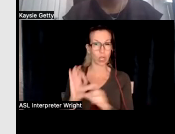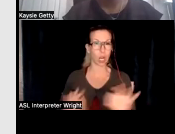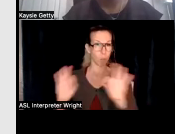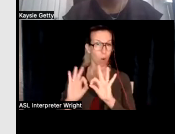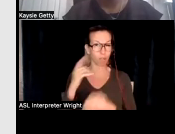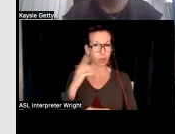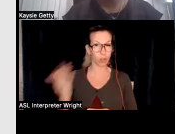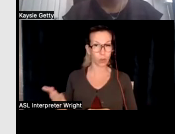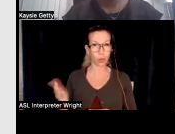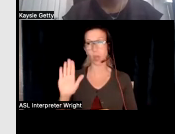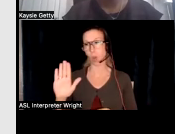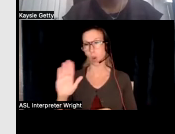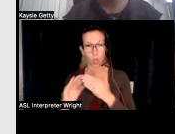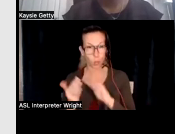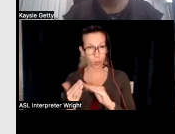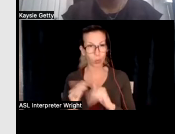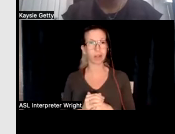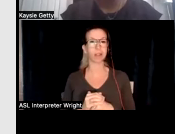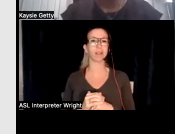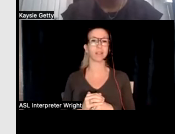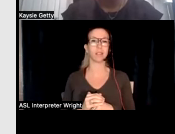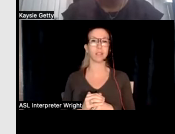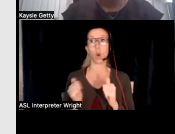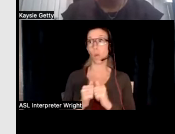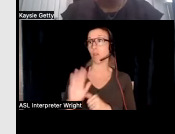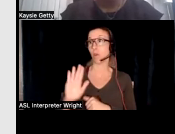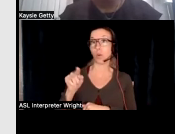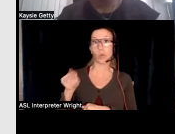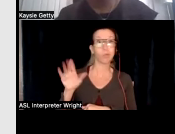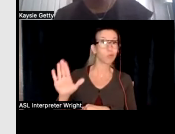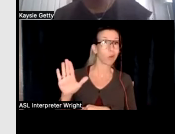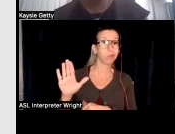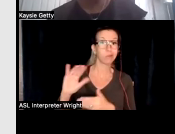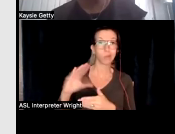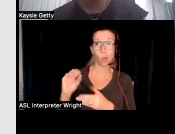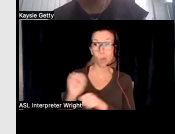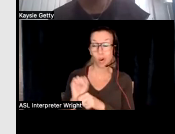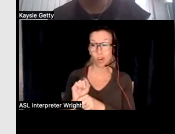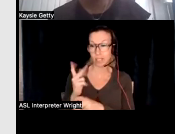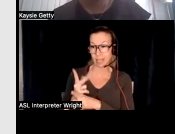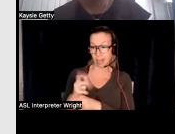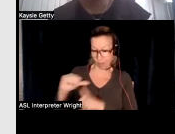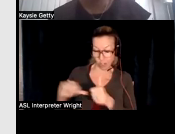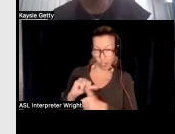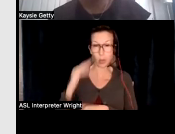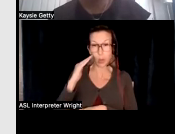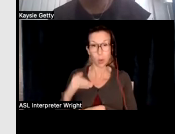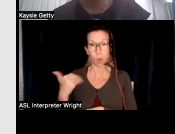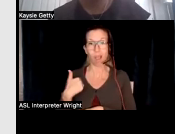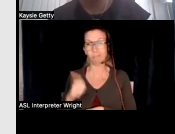are important in your community, are important with you and your colleagues as you take care of one another in this work as well. Knowing that you have additional